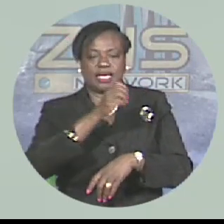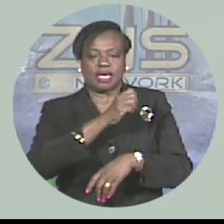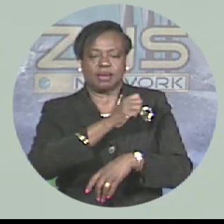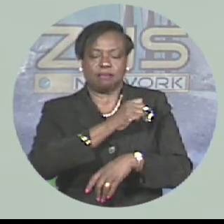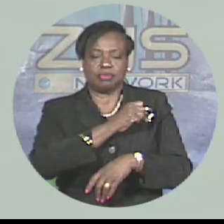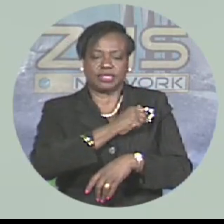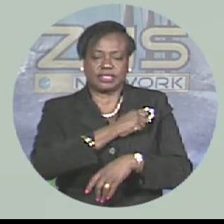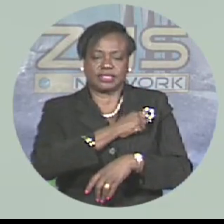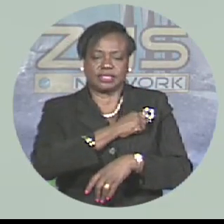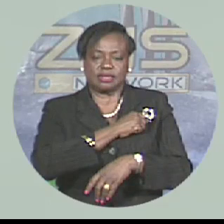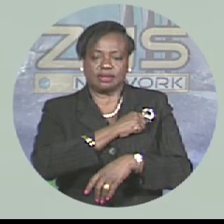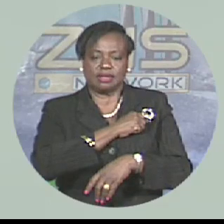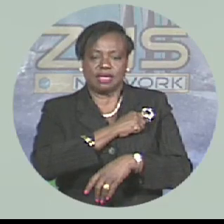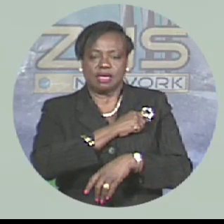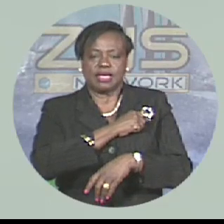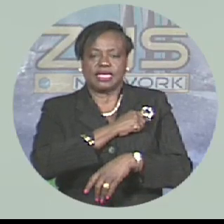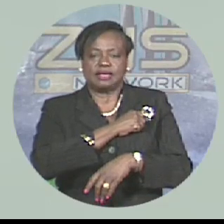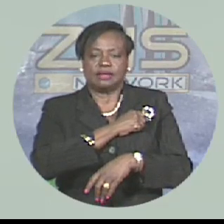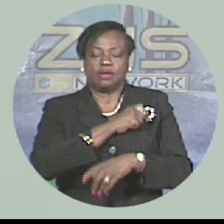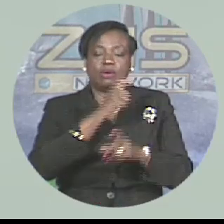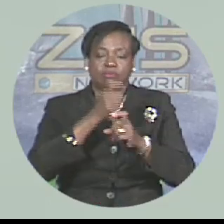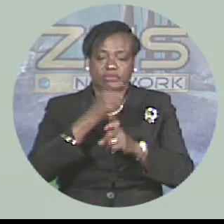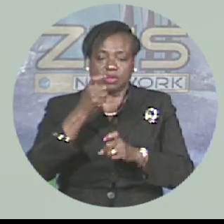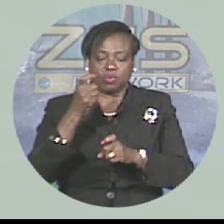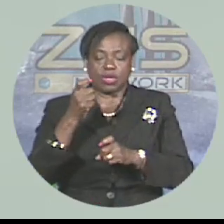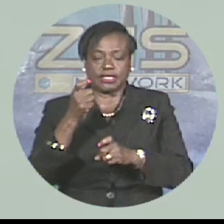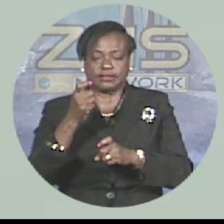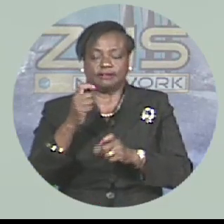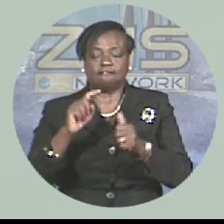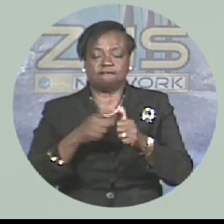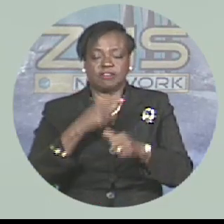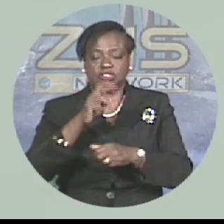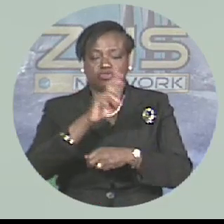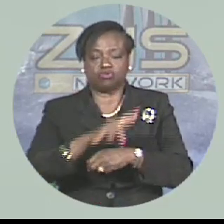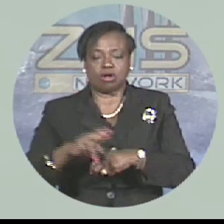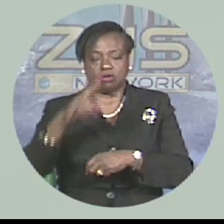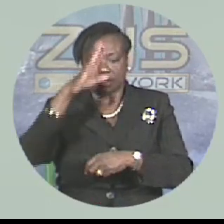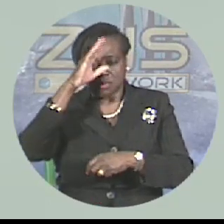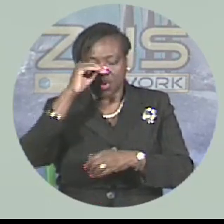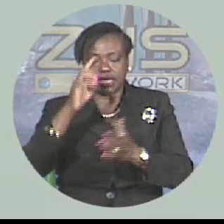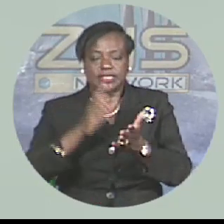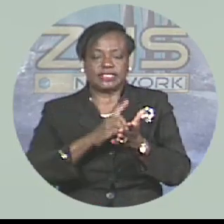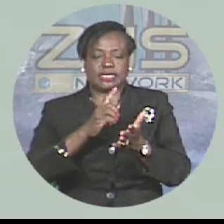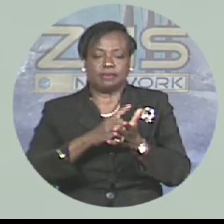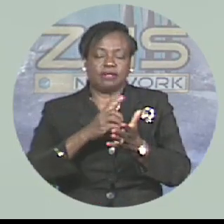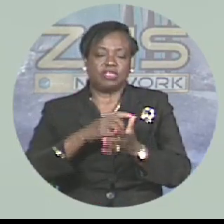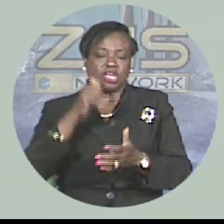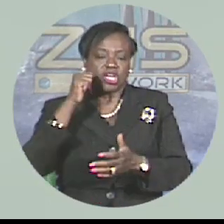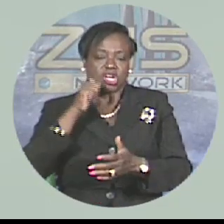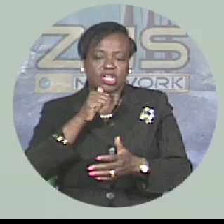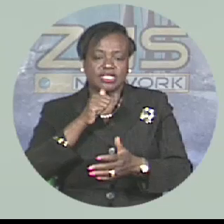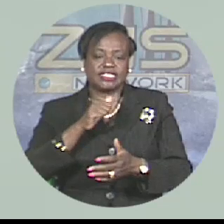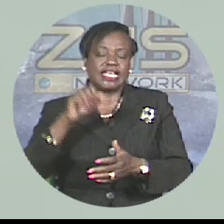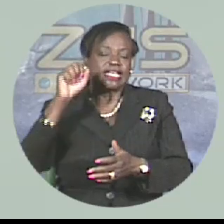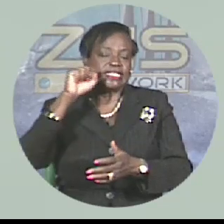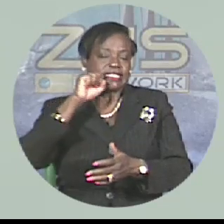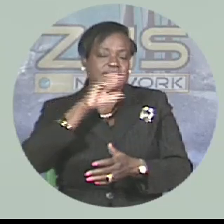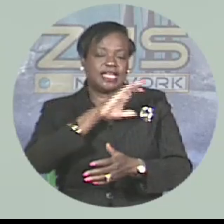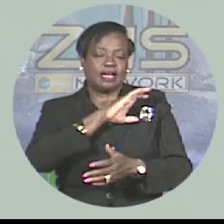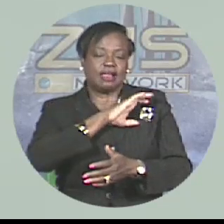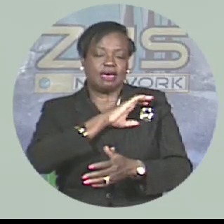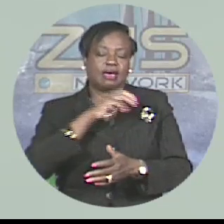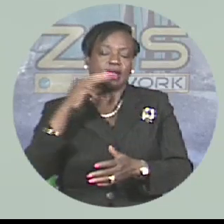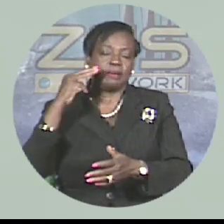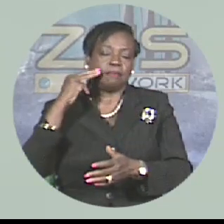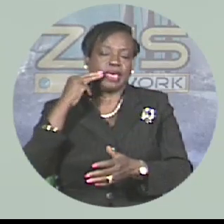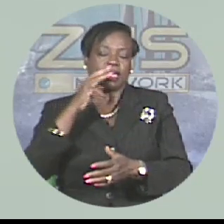from Guatemala for a 6-4, 6-2 win in the first round of boys doubles. As for the girls, Sydney Clark and Megan